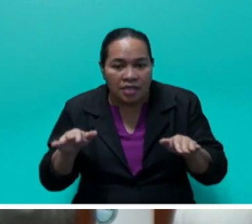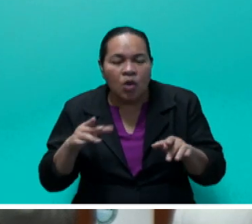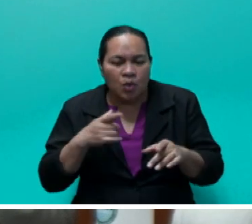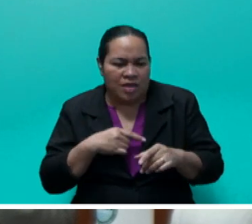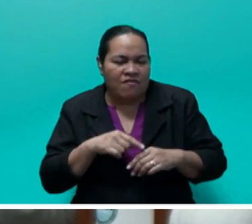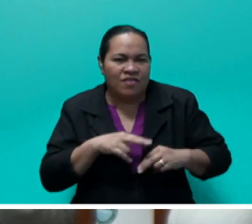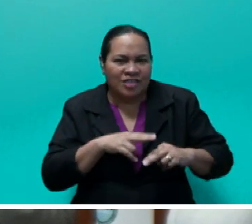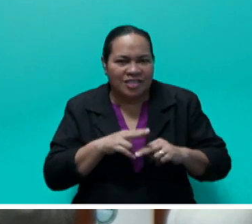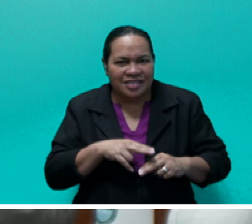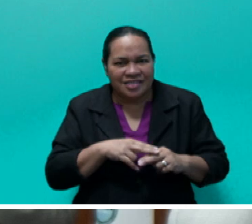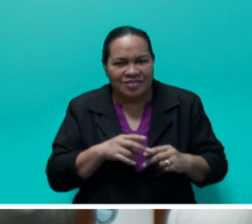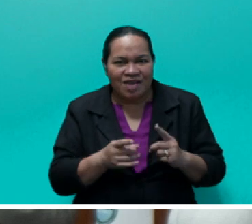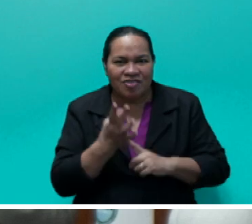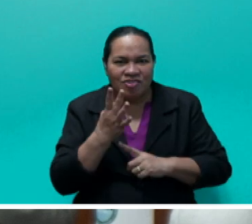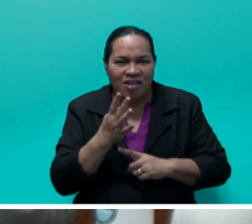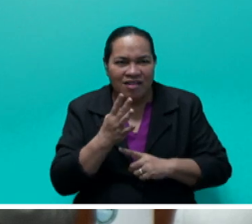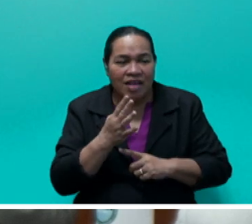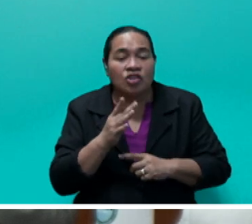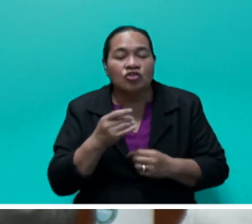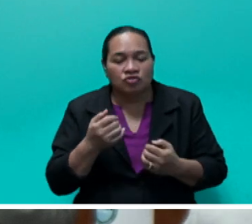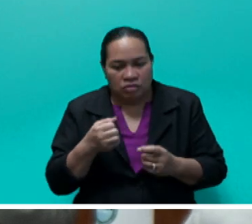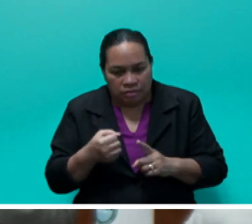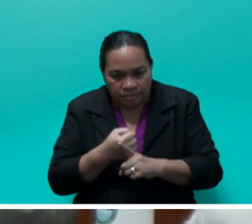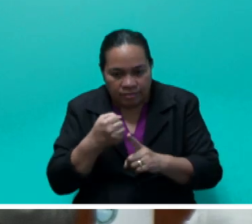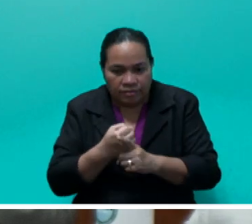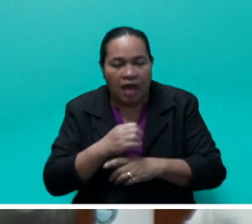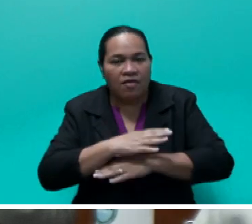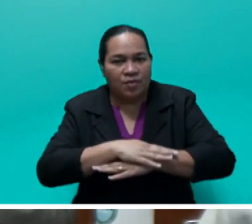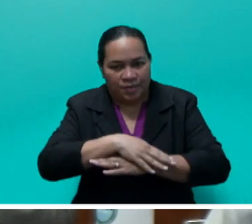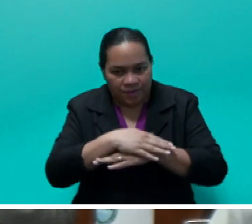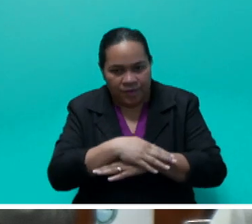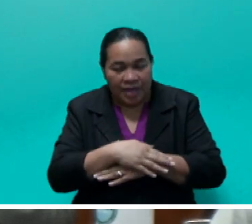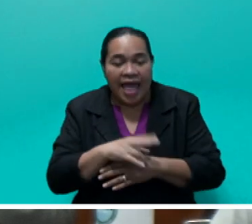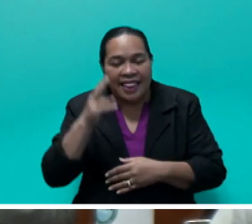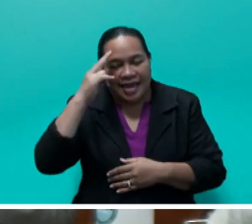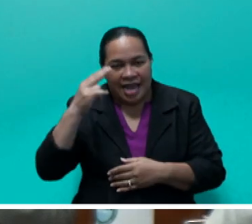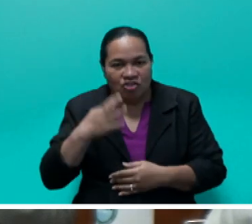context, emphasizing flexibility, pragmatism, and national interests.